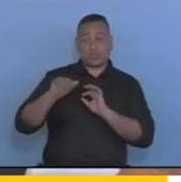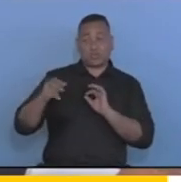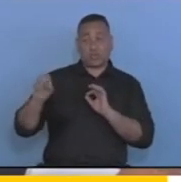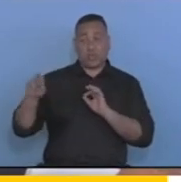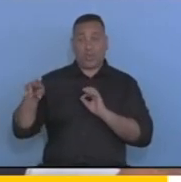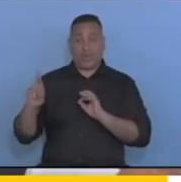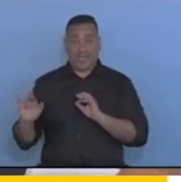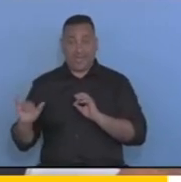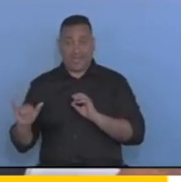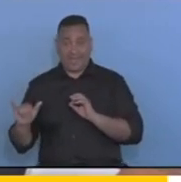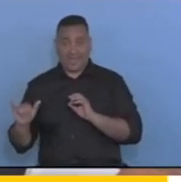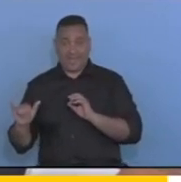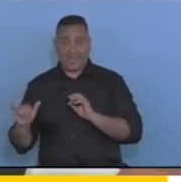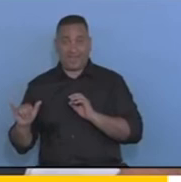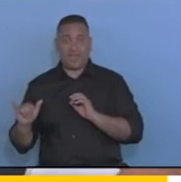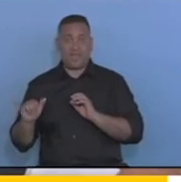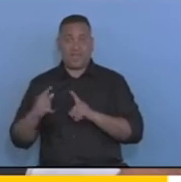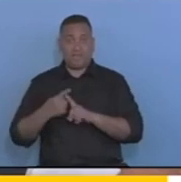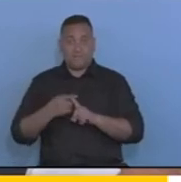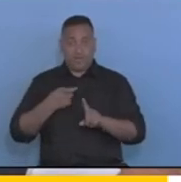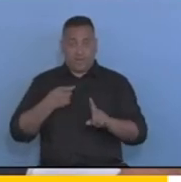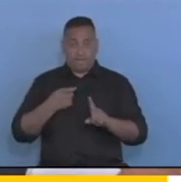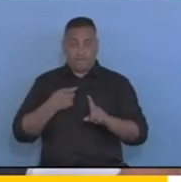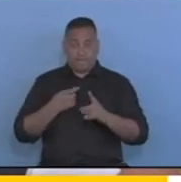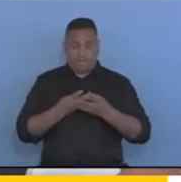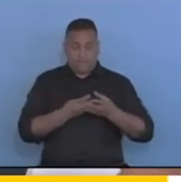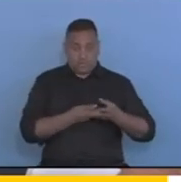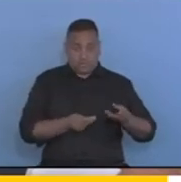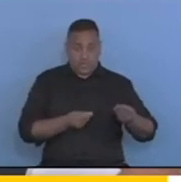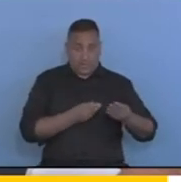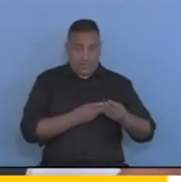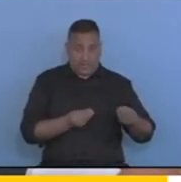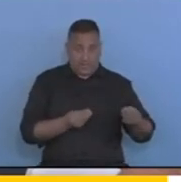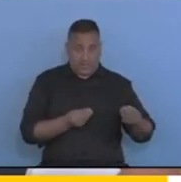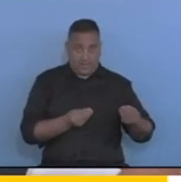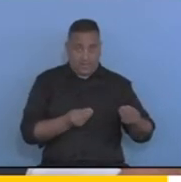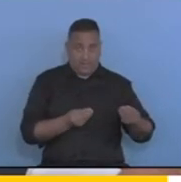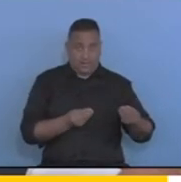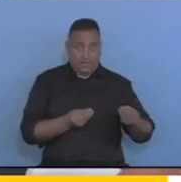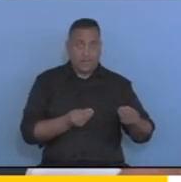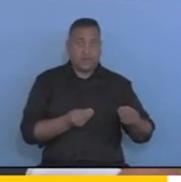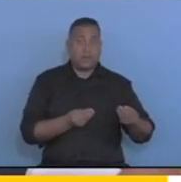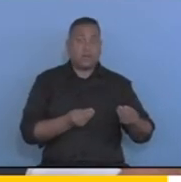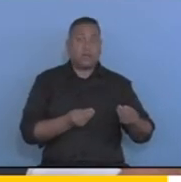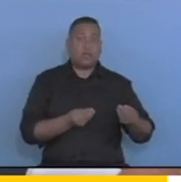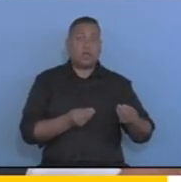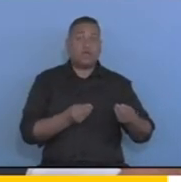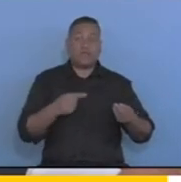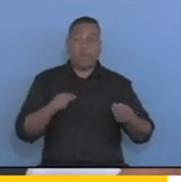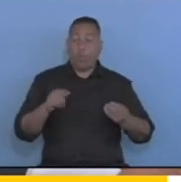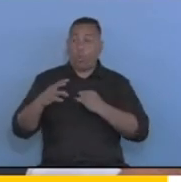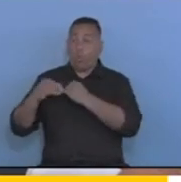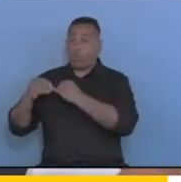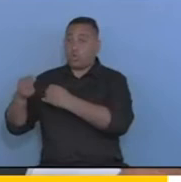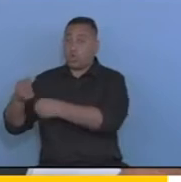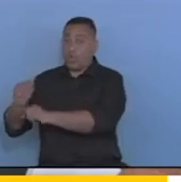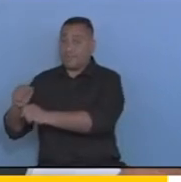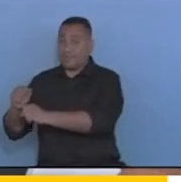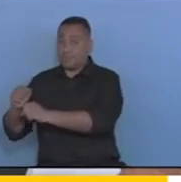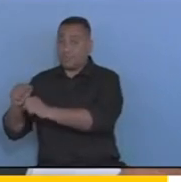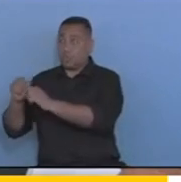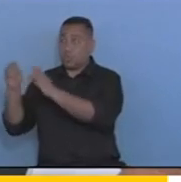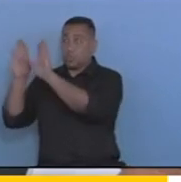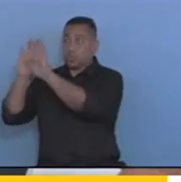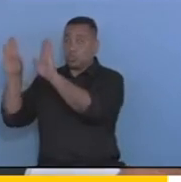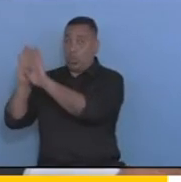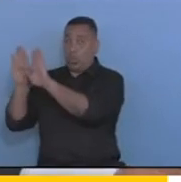actually, from raw material, create stuff. So in order for the carpenter to put in the door, we actually